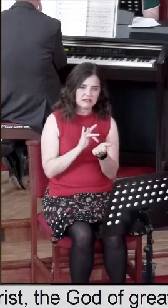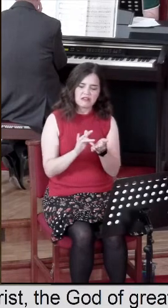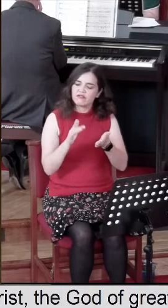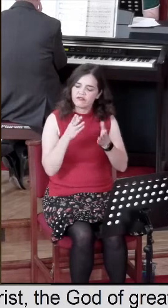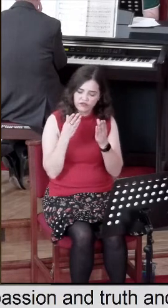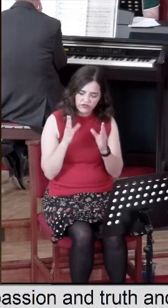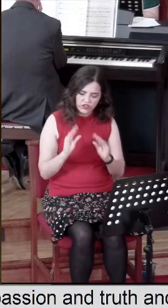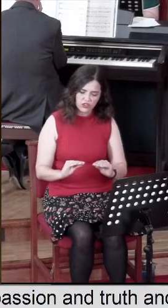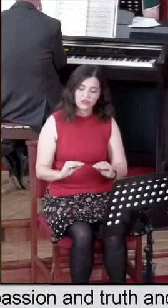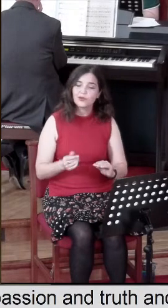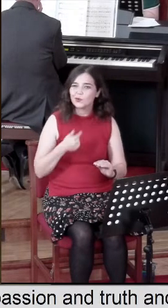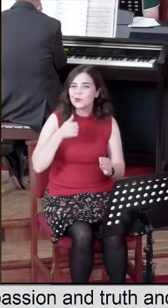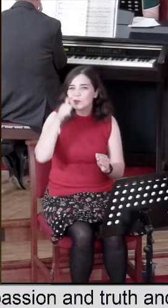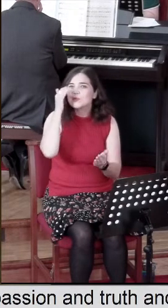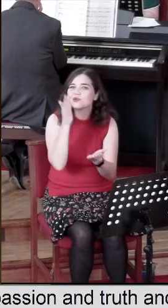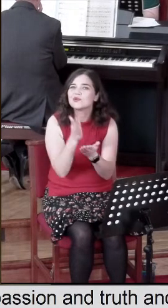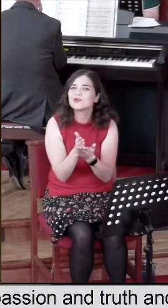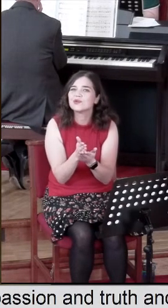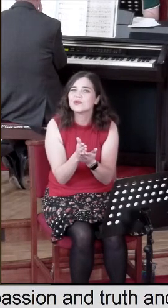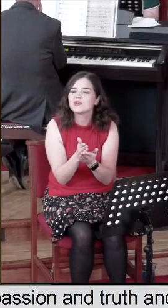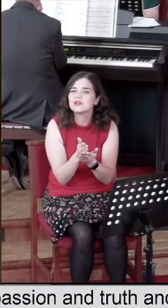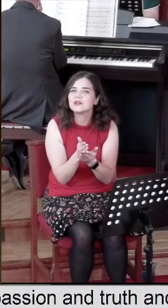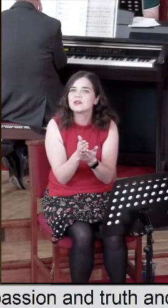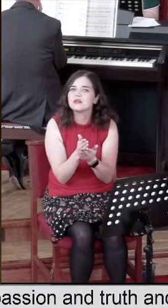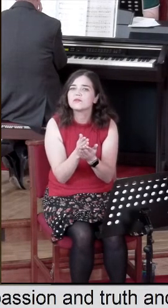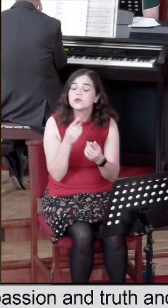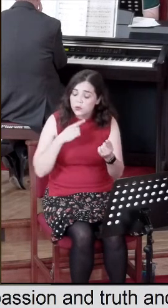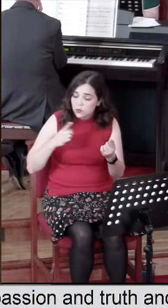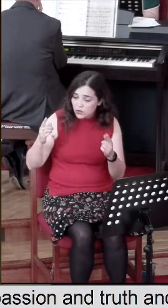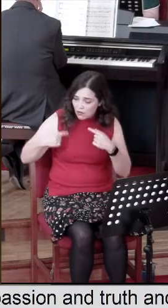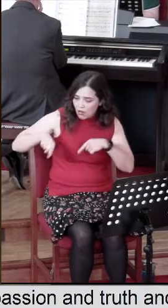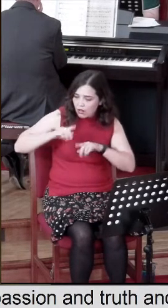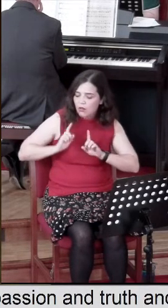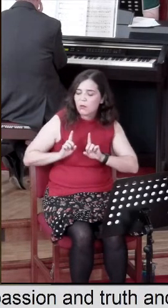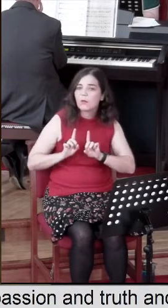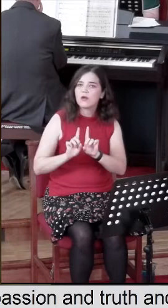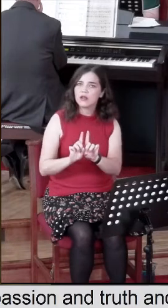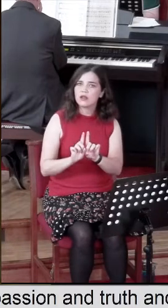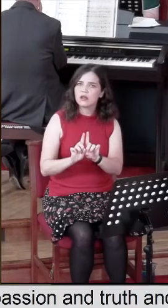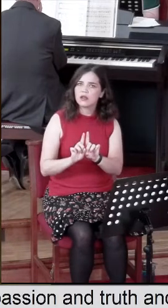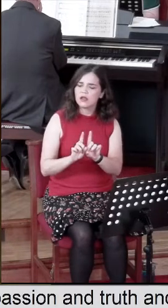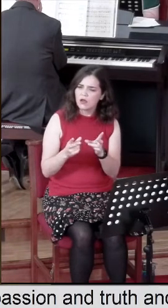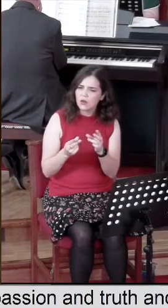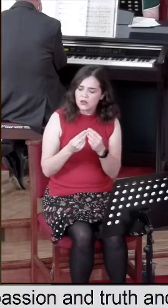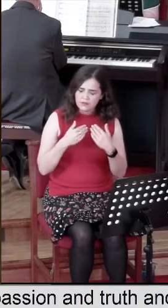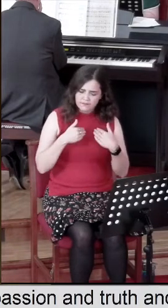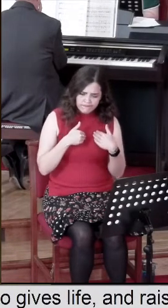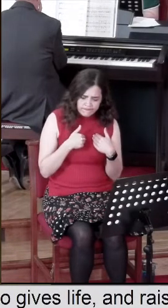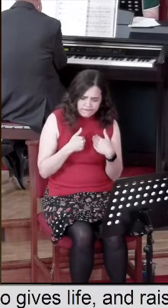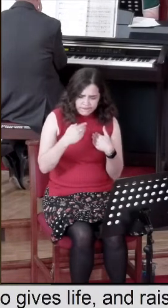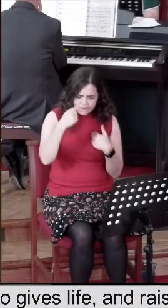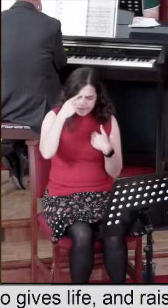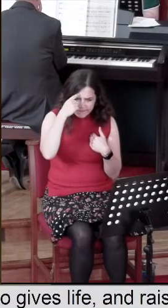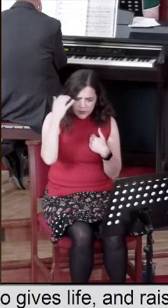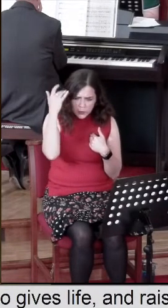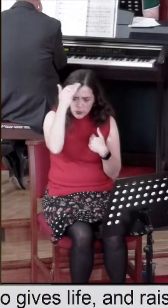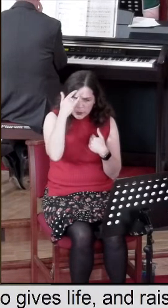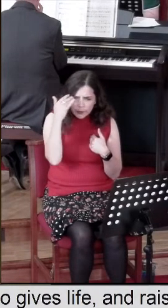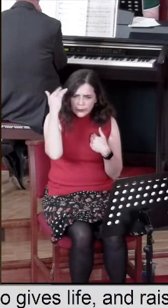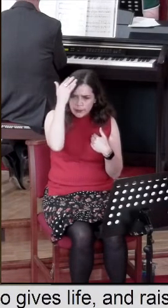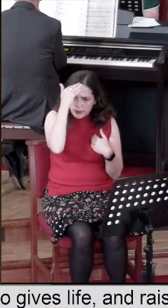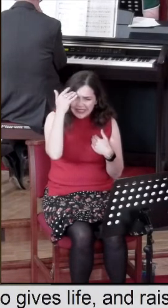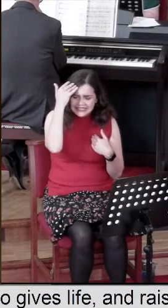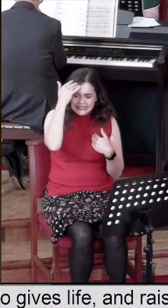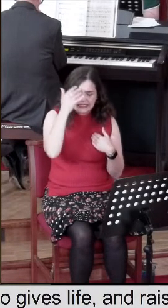true. And Lord, we come to you this morning, perhaps with things in our hearts and minds, not just